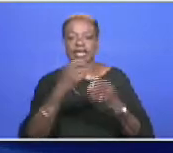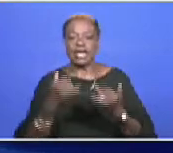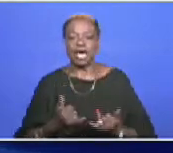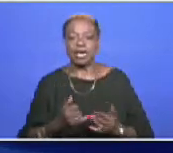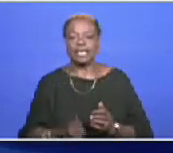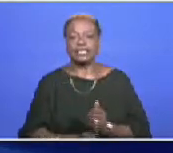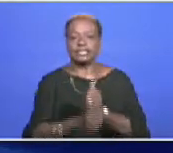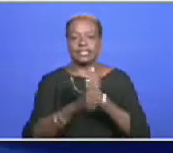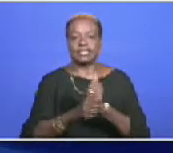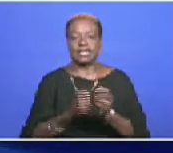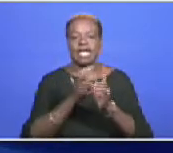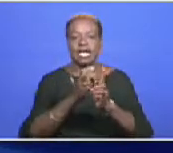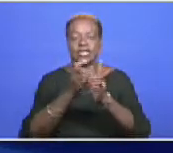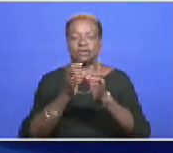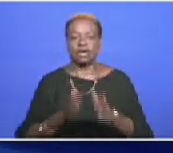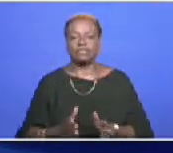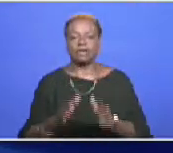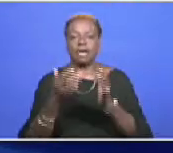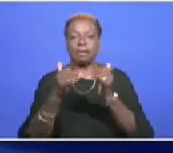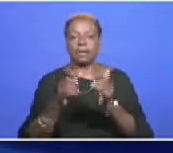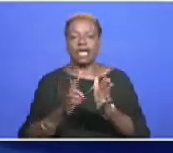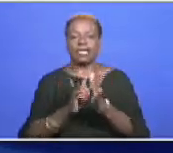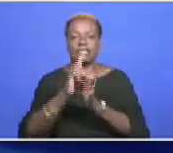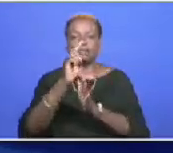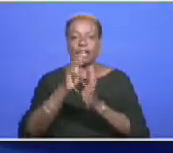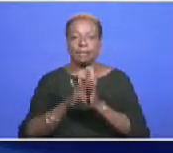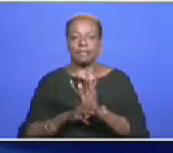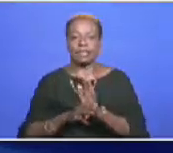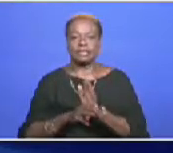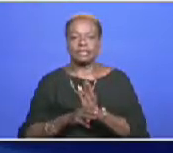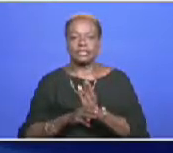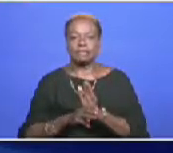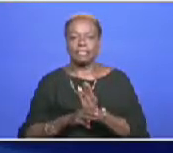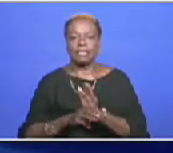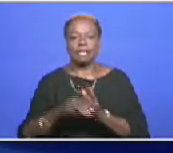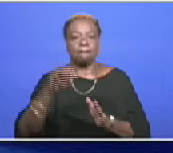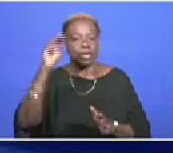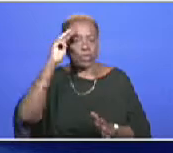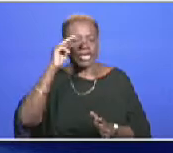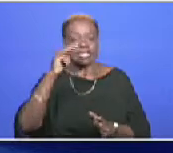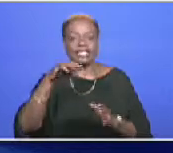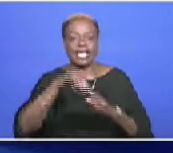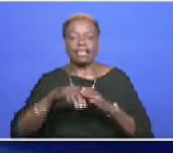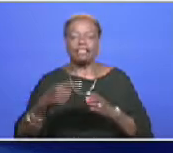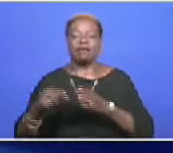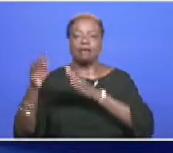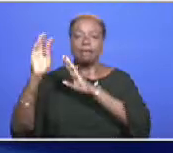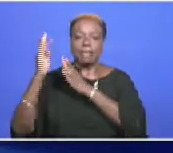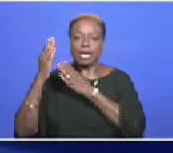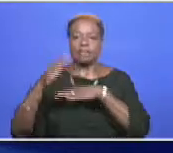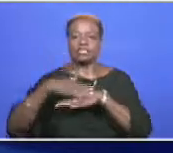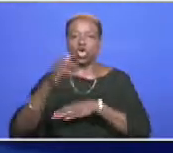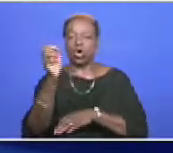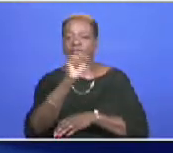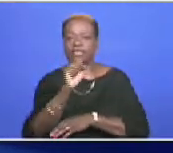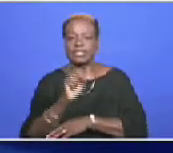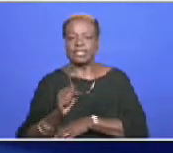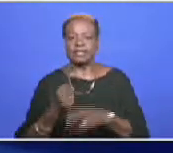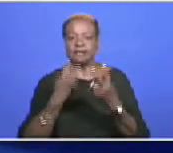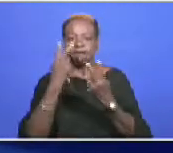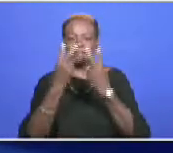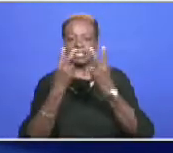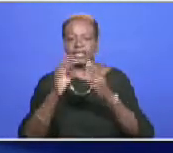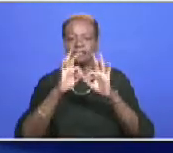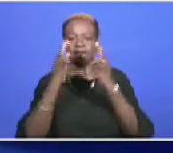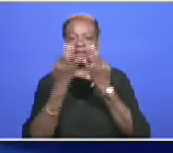director for player development. With it being the off-season, McLean soaking up some of the Bahamian sun while visiting family here at home. He also